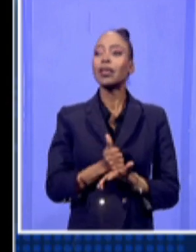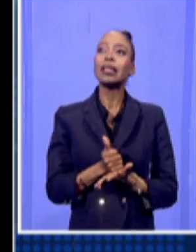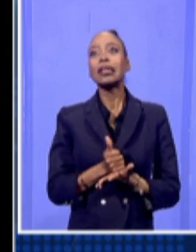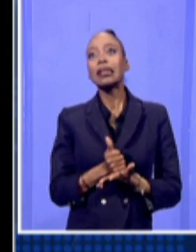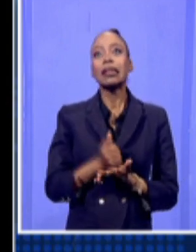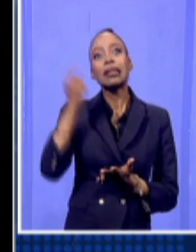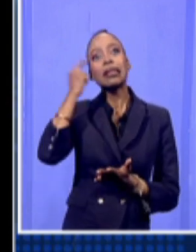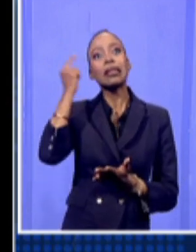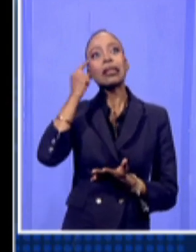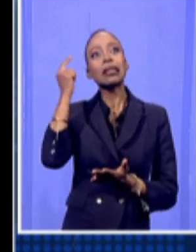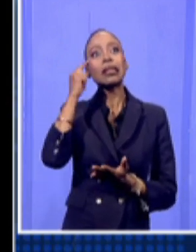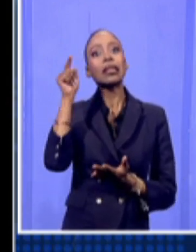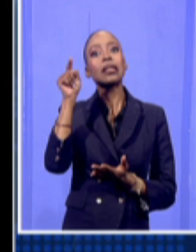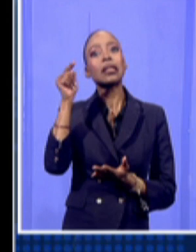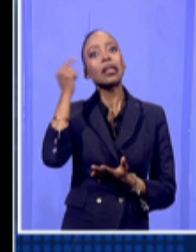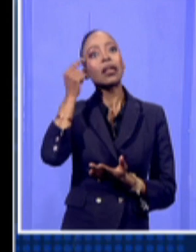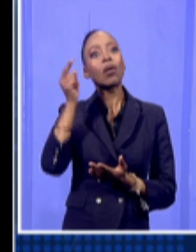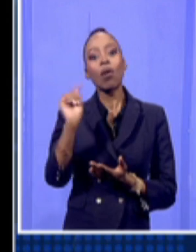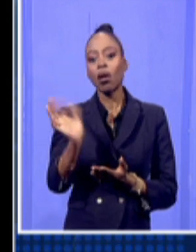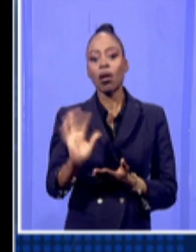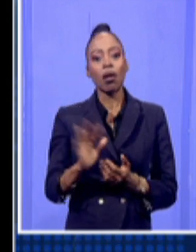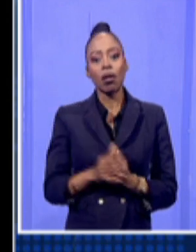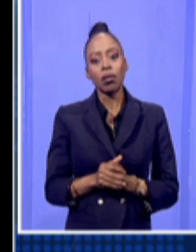things. So we just found it